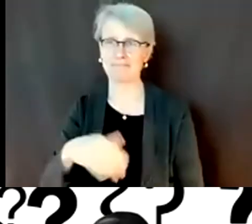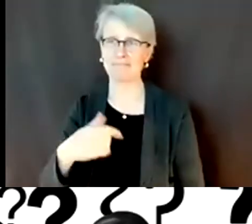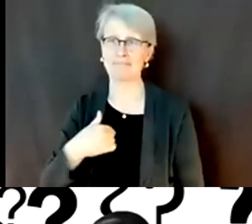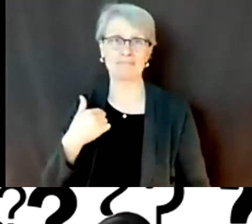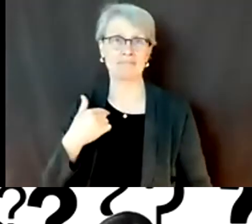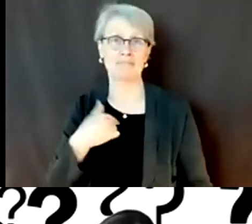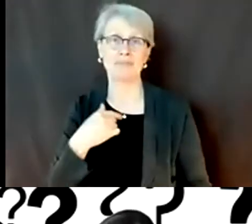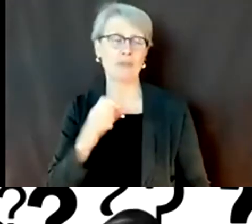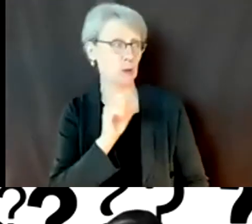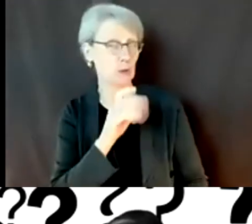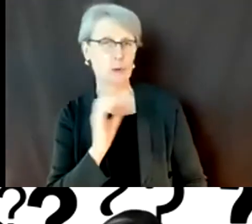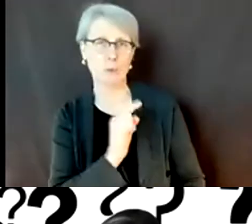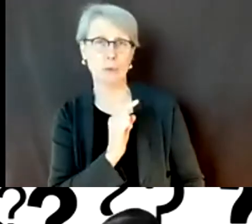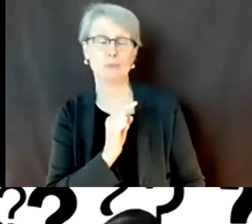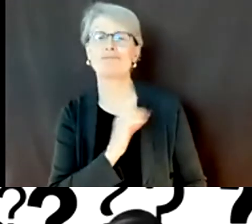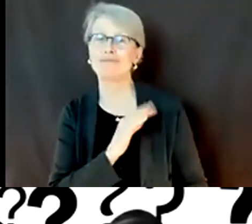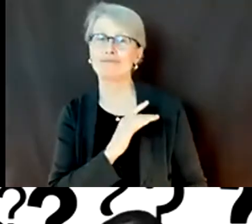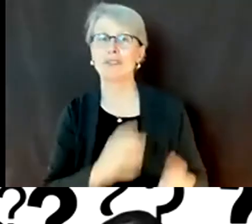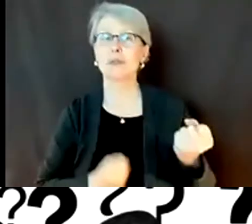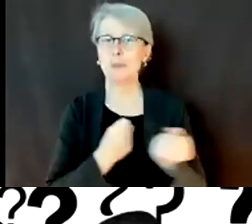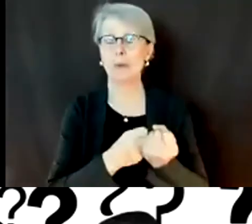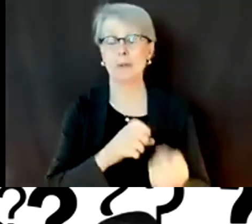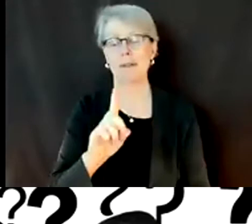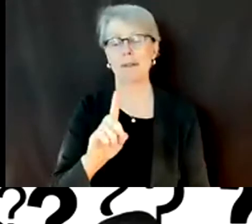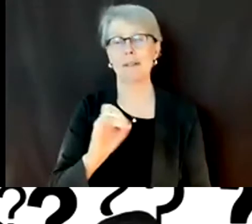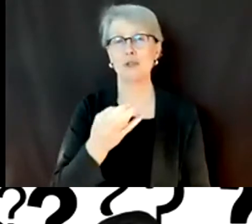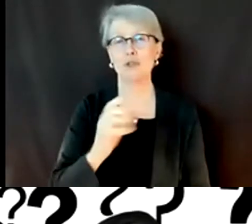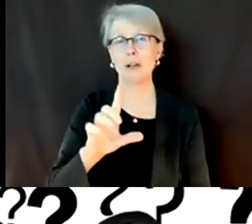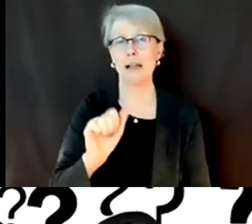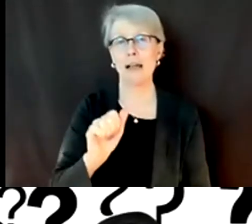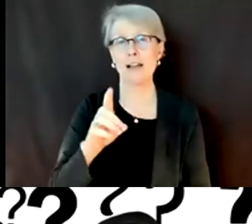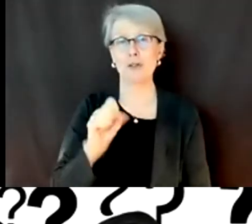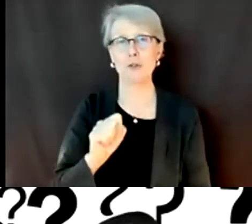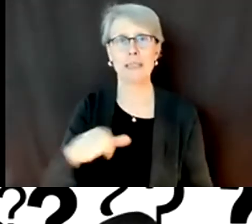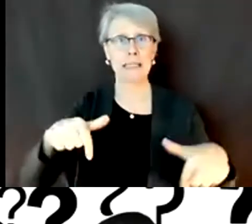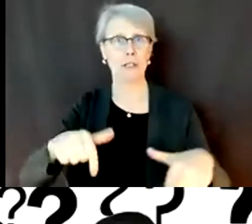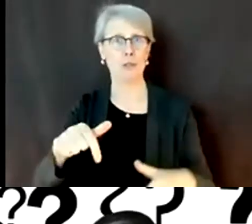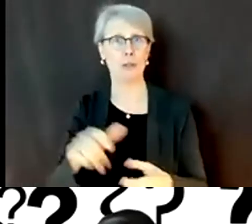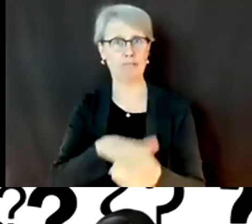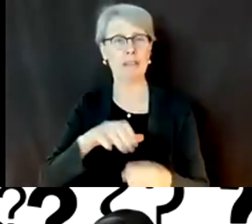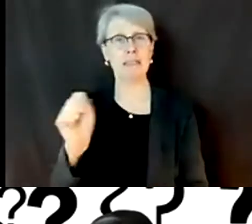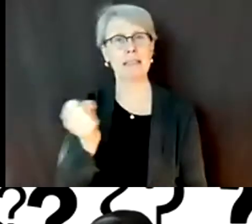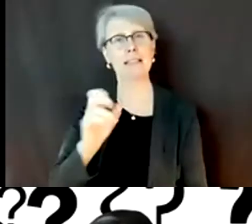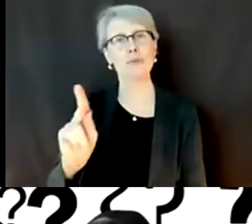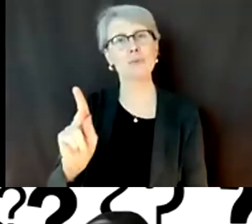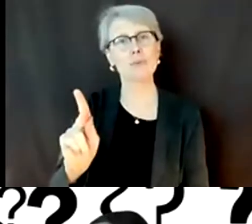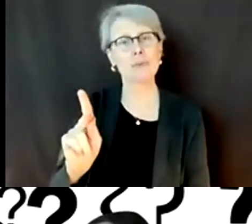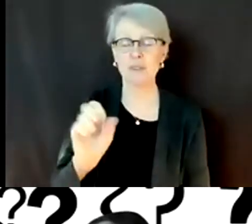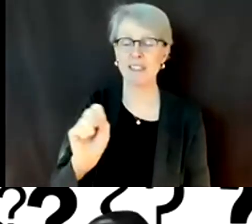and for Digital Ladders. I am based in Saskatoon, which